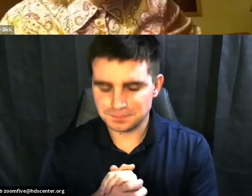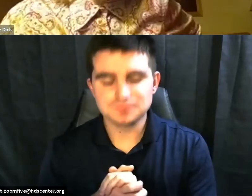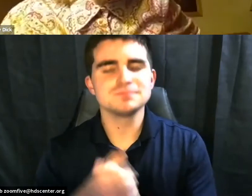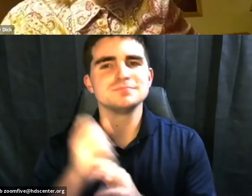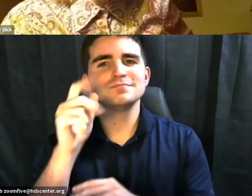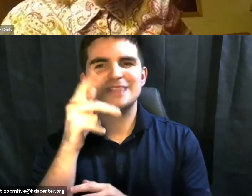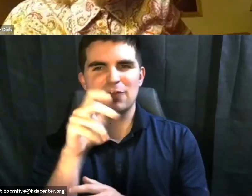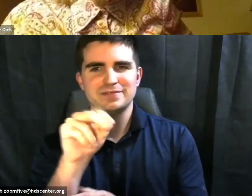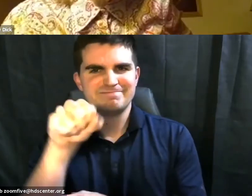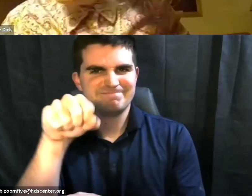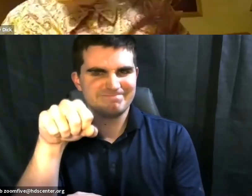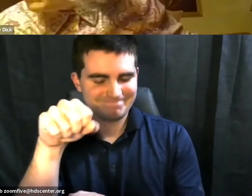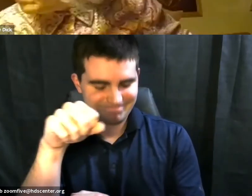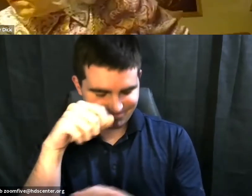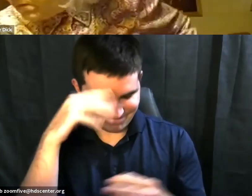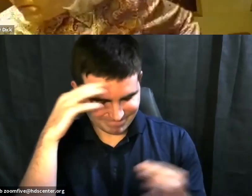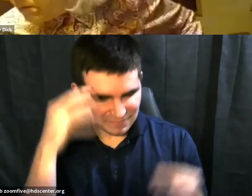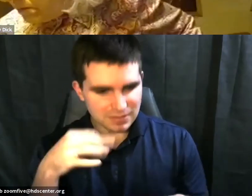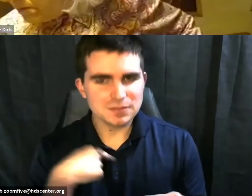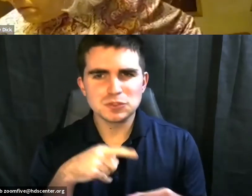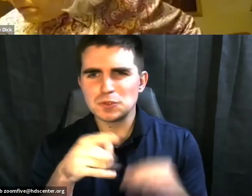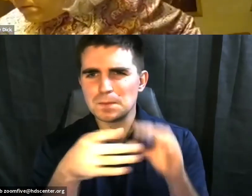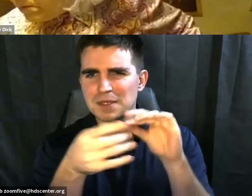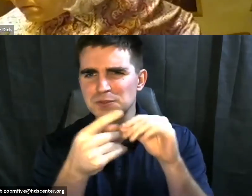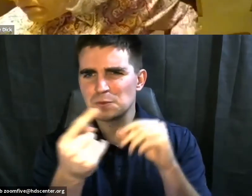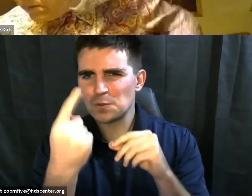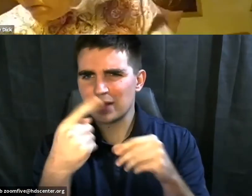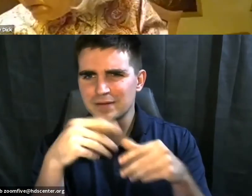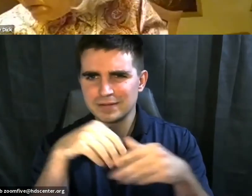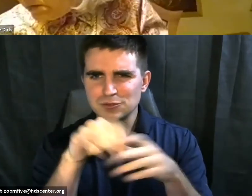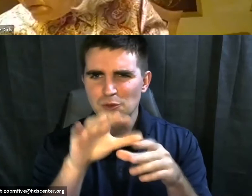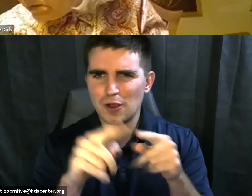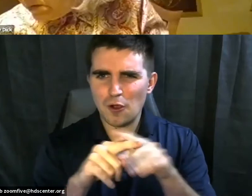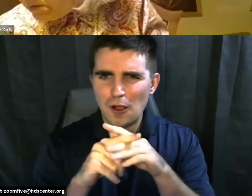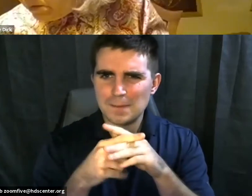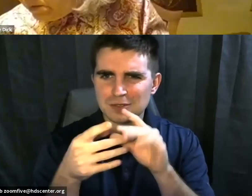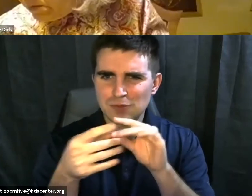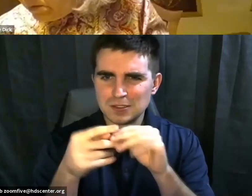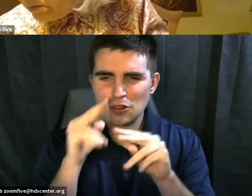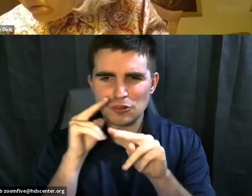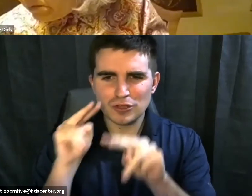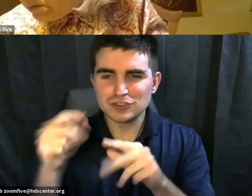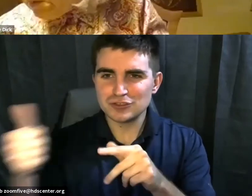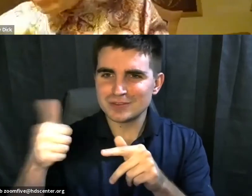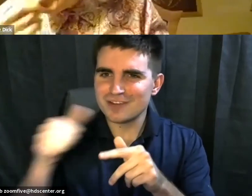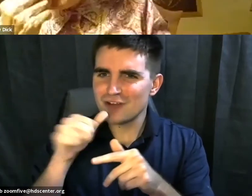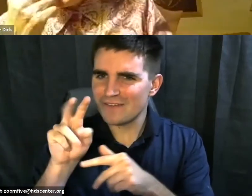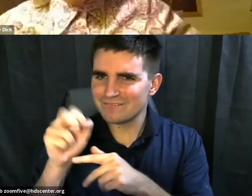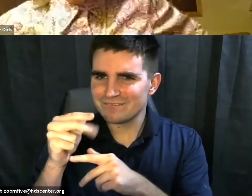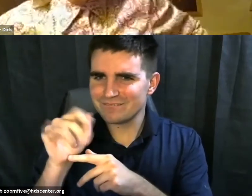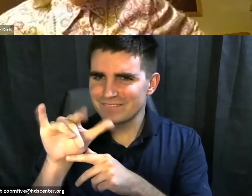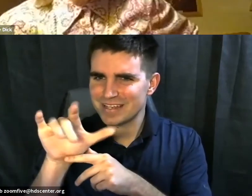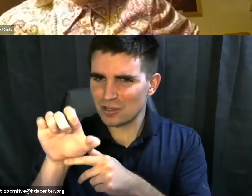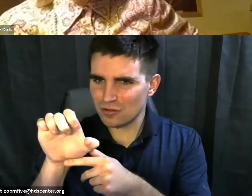Absolutely. You mentioned one of them in your opening remarks, and that is looking at transportation not as the vehicle, but as